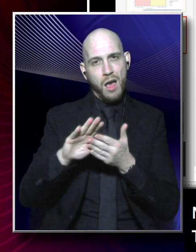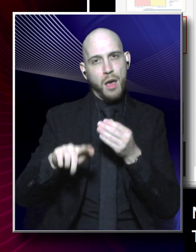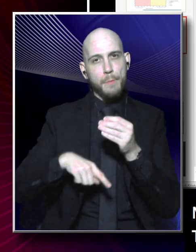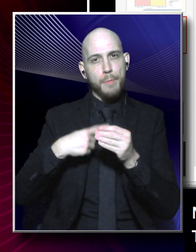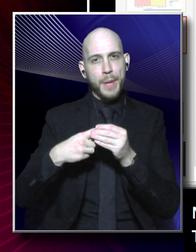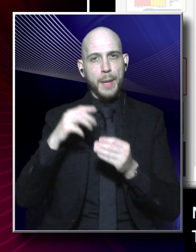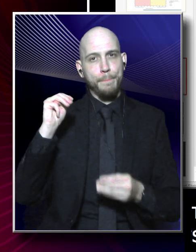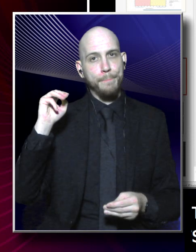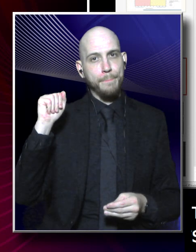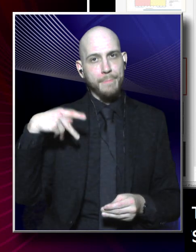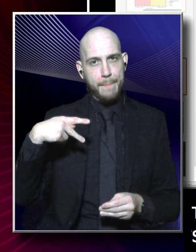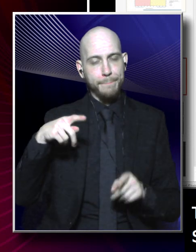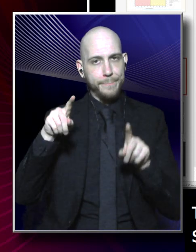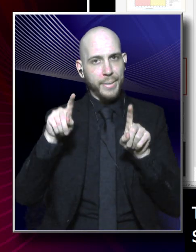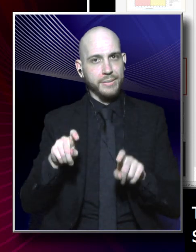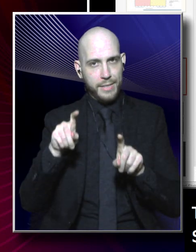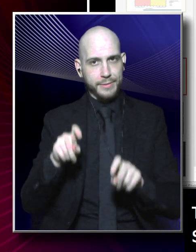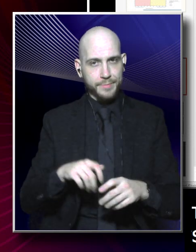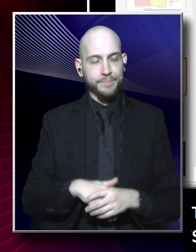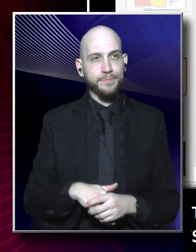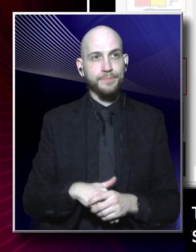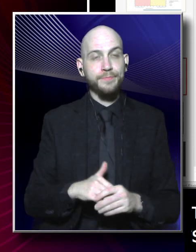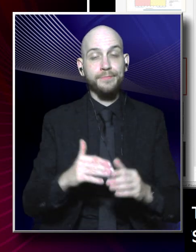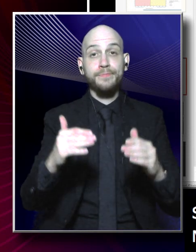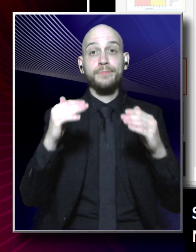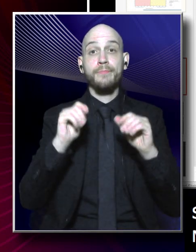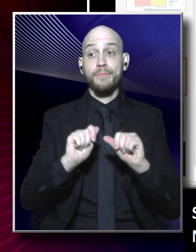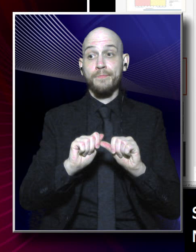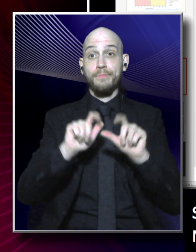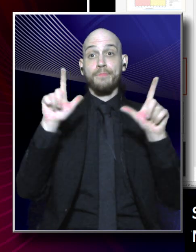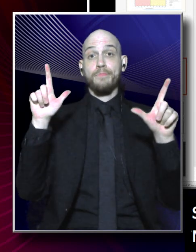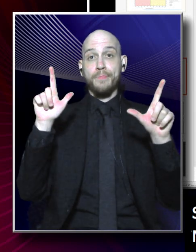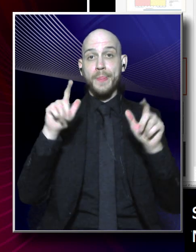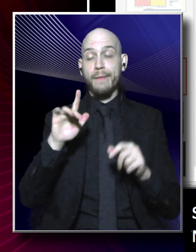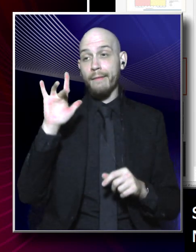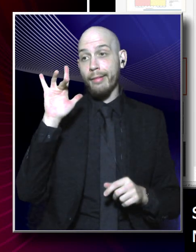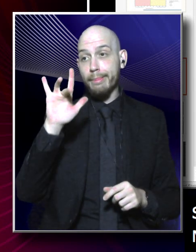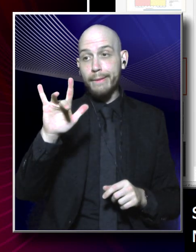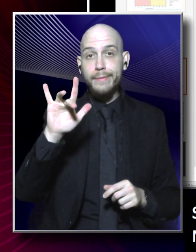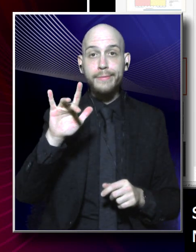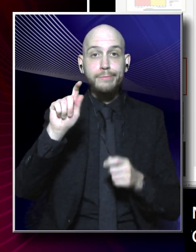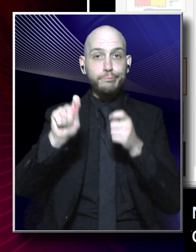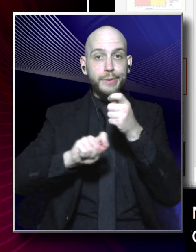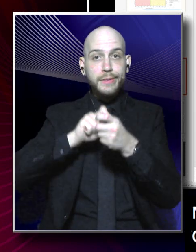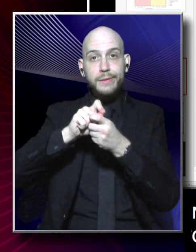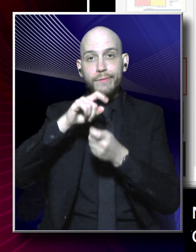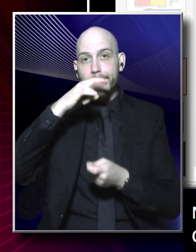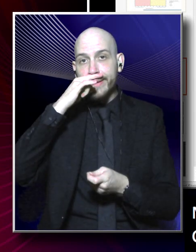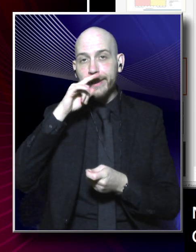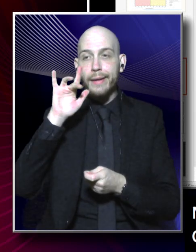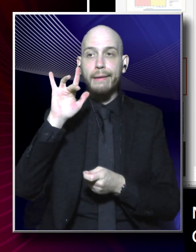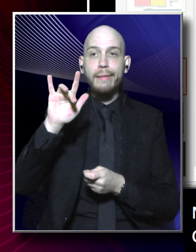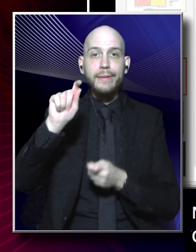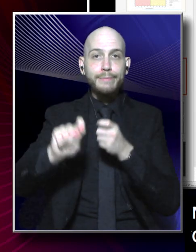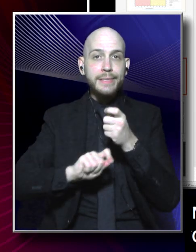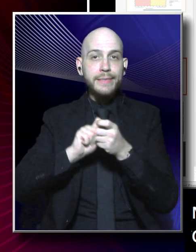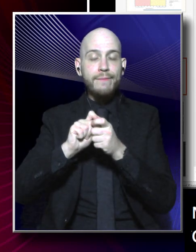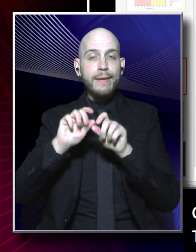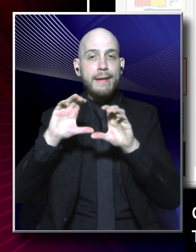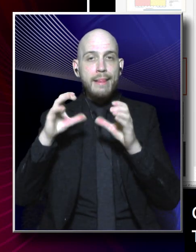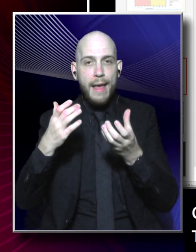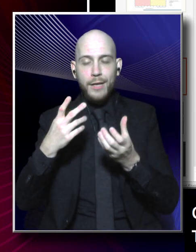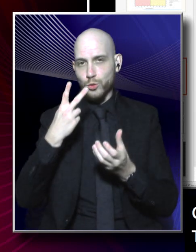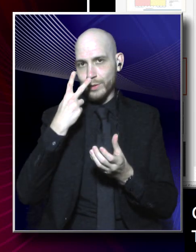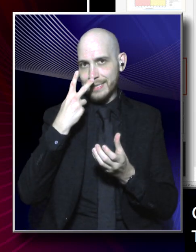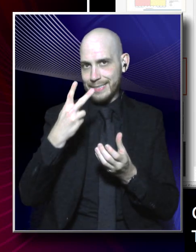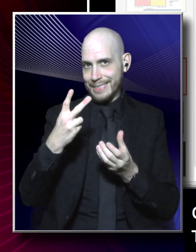The next slide, also on the MAP test, you go ahead and you click on your kids, you click on your class, and it tells you exactly where those kids are and what